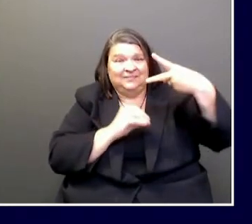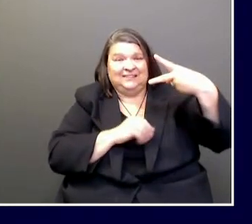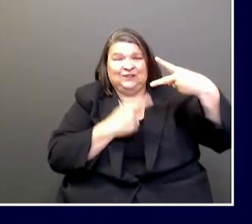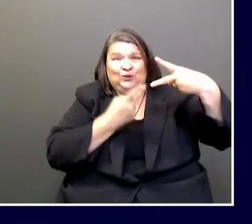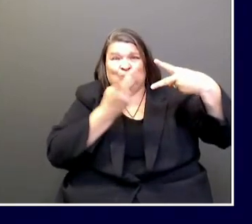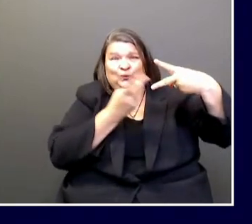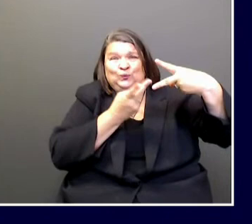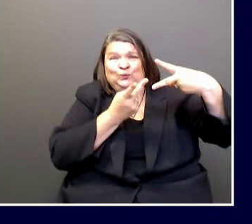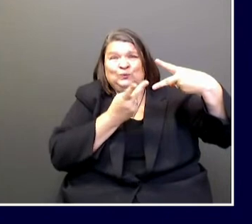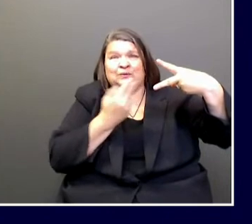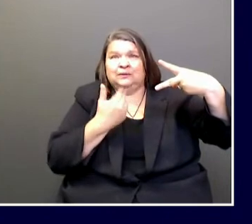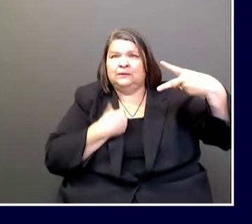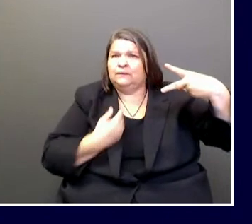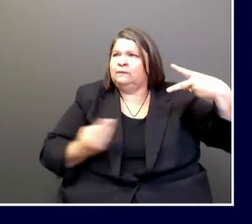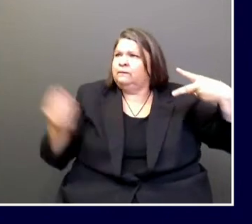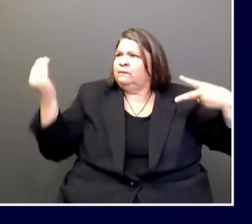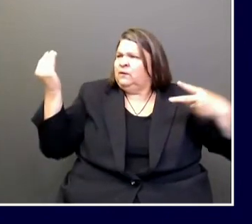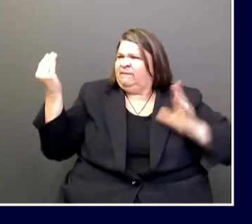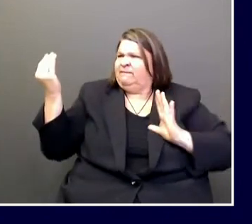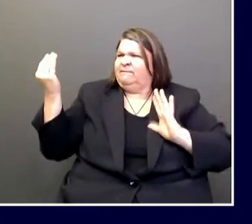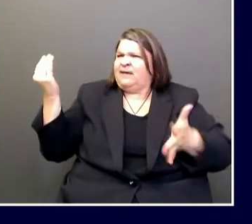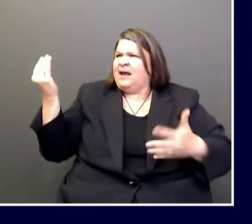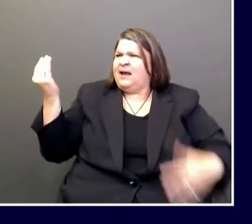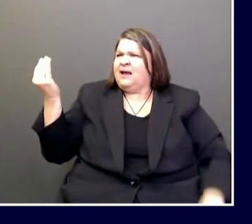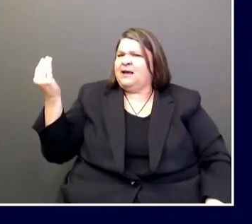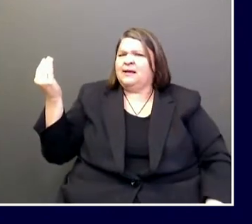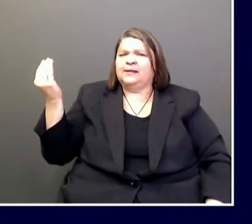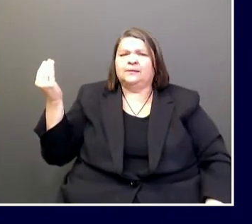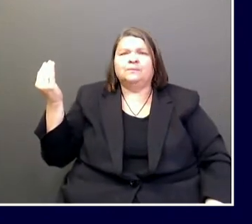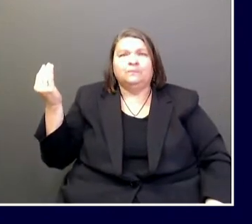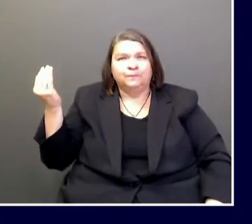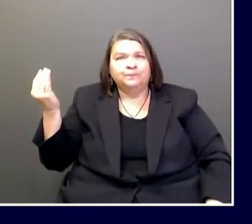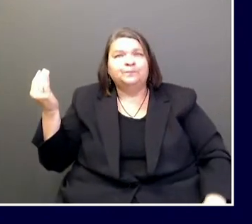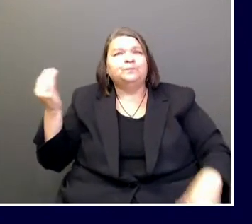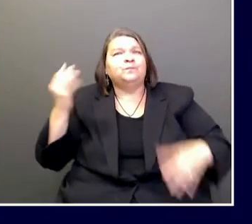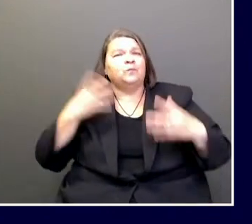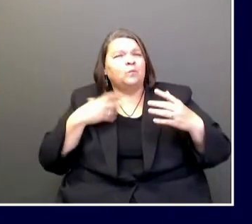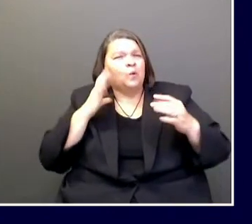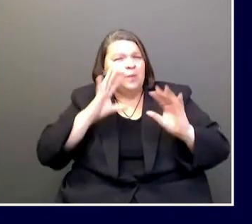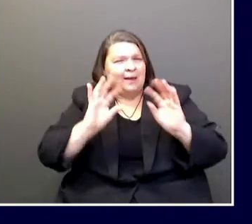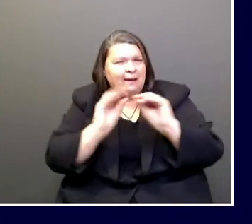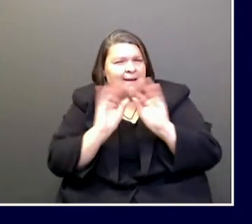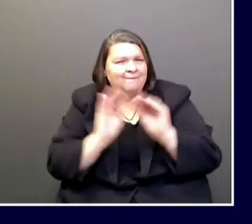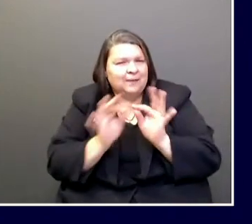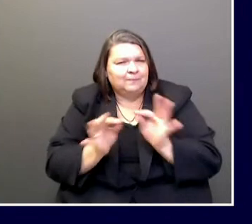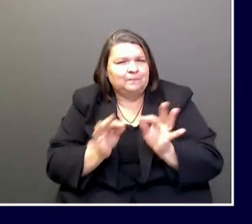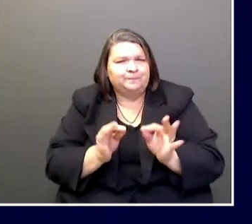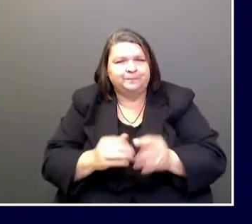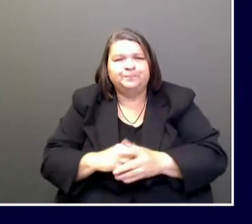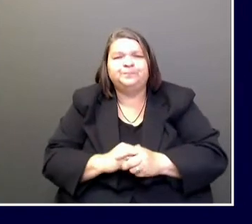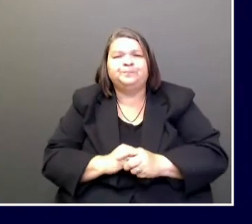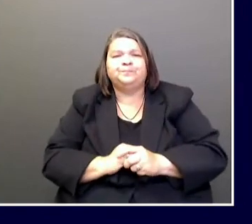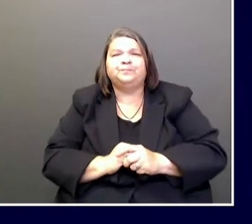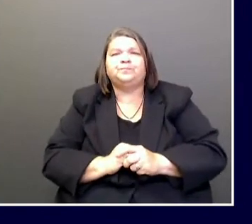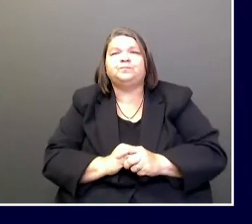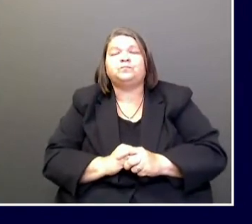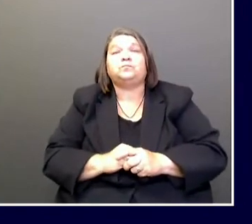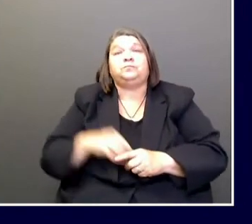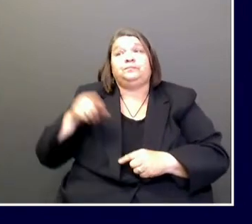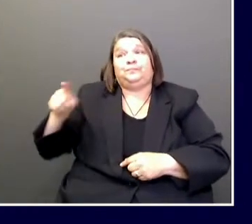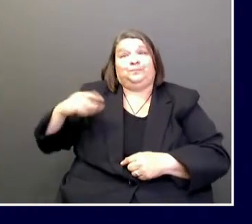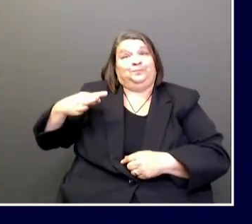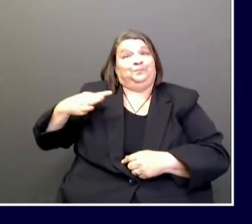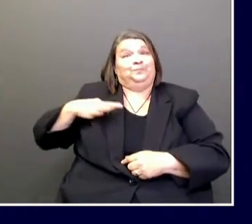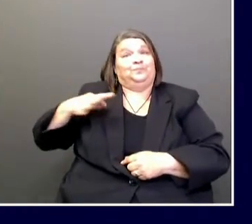now. Now, there's a couple of notes I want to make about that, Patrick. Maine, benefits in many ways from being a small-ish